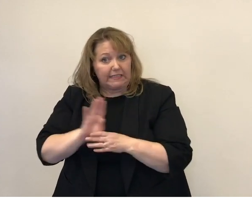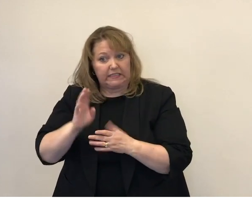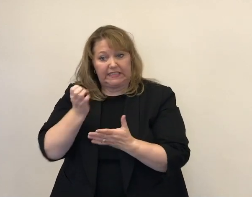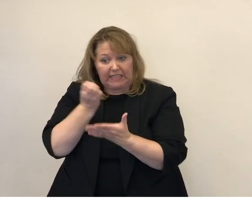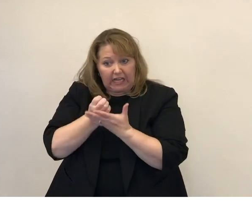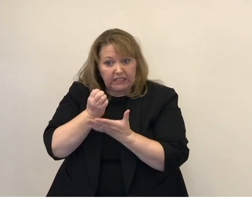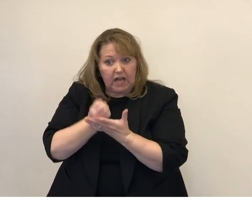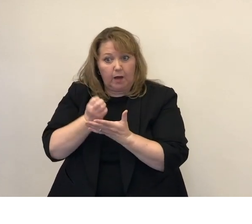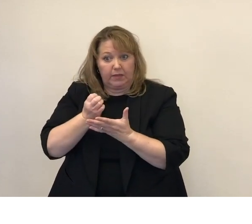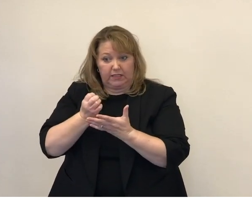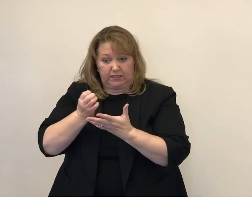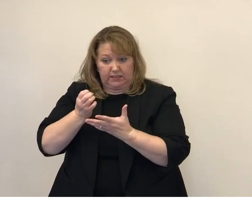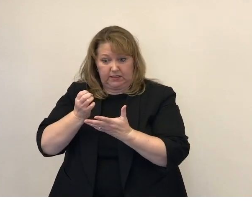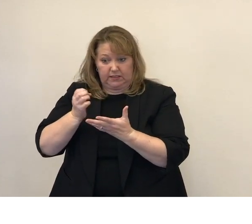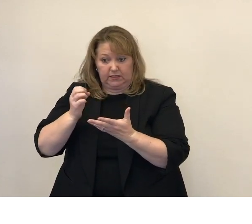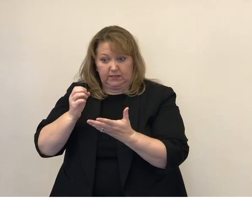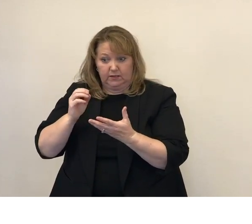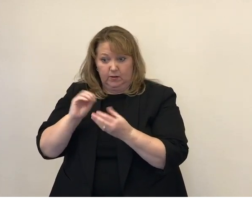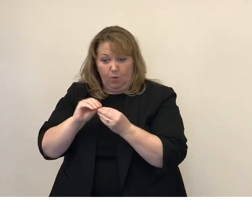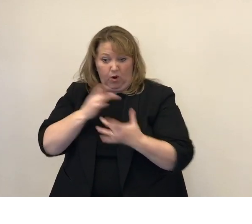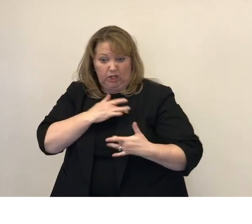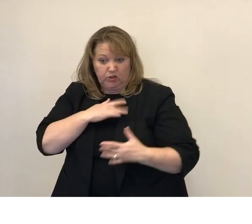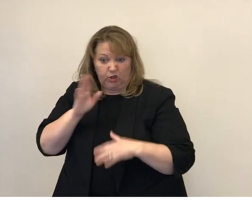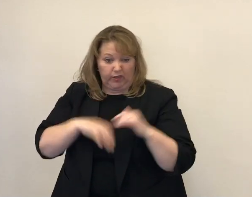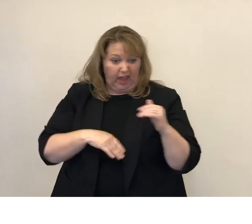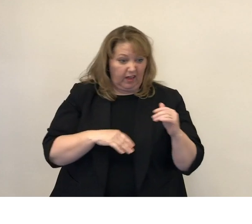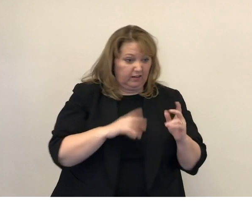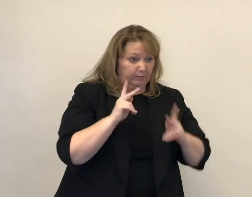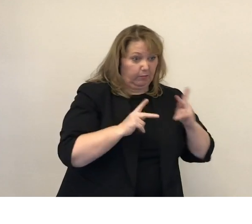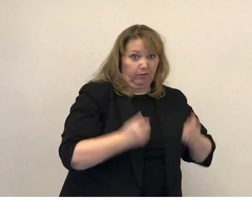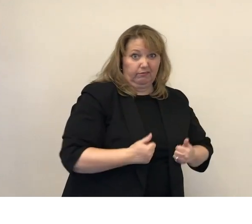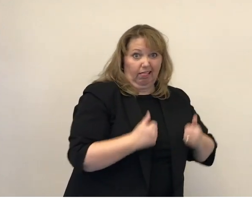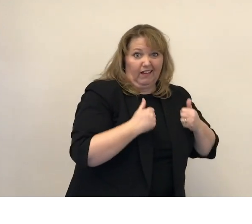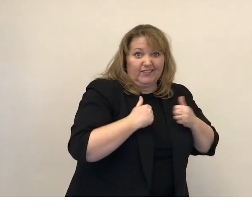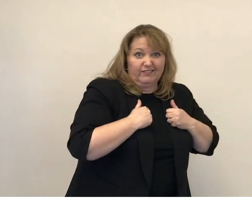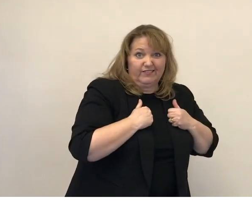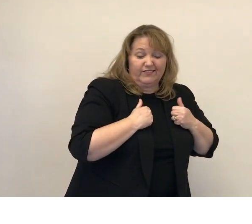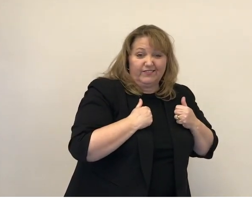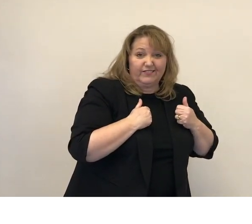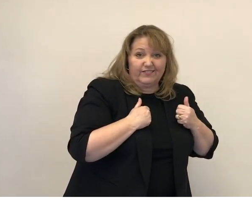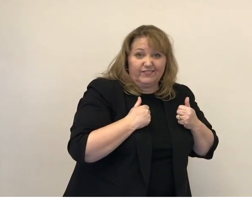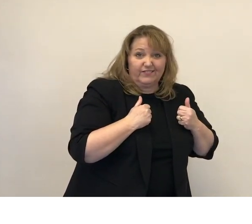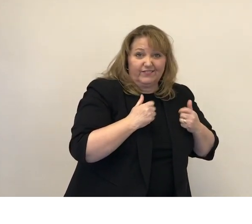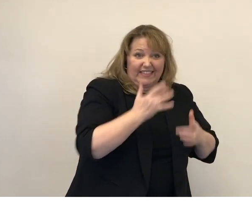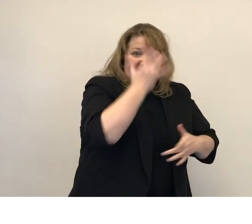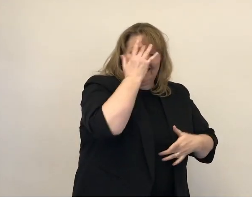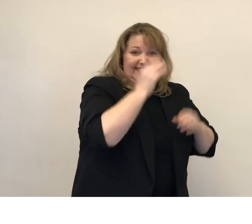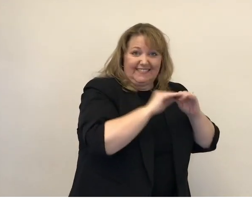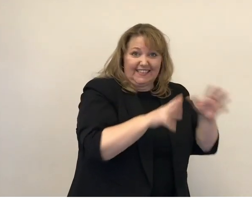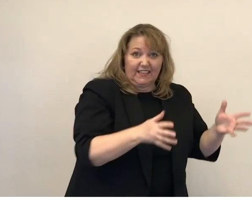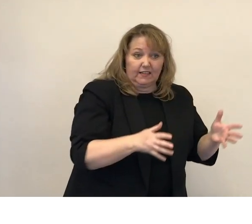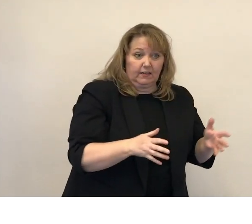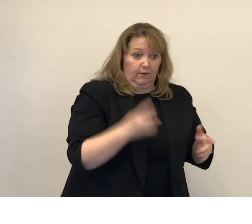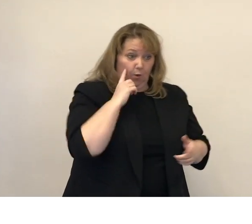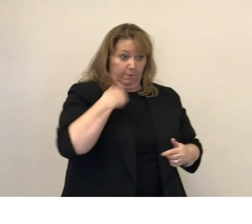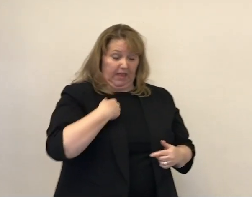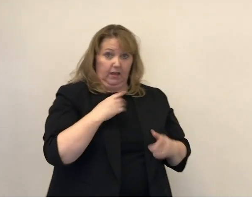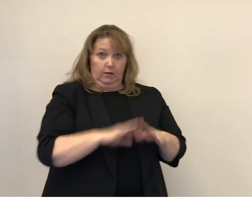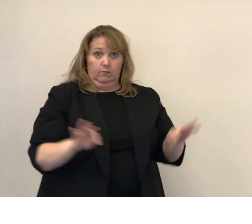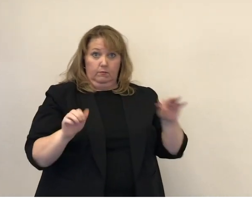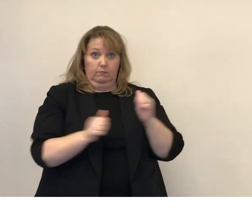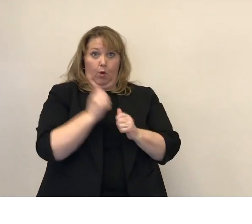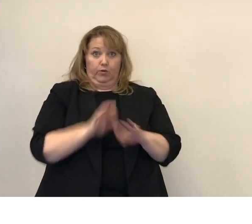than the human toll that this virus is taking. The human toll is the most important to me. I